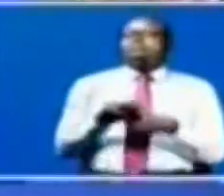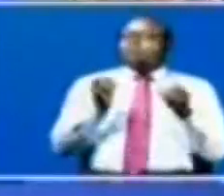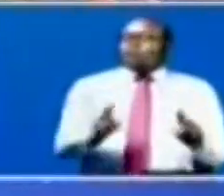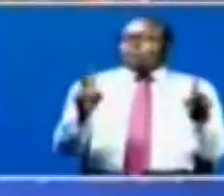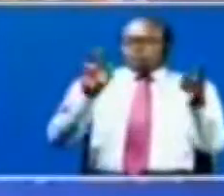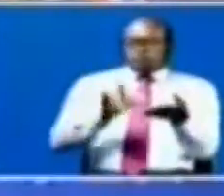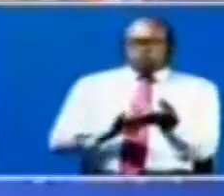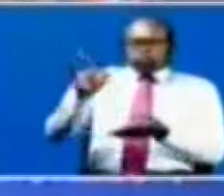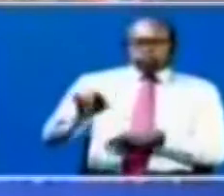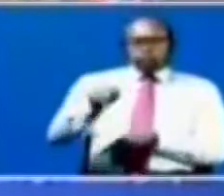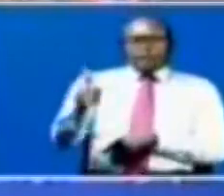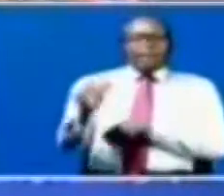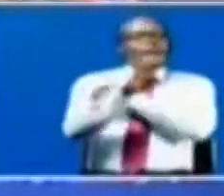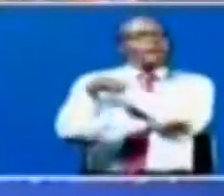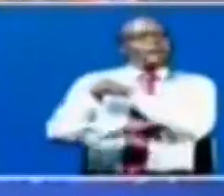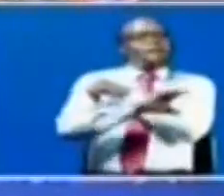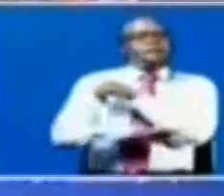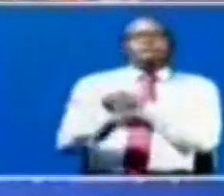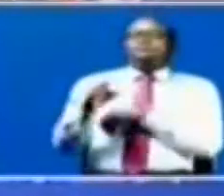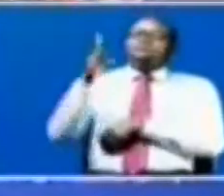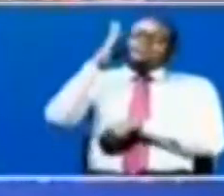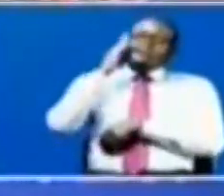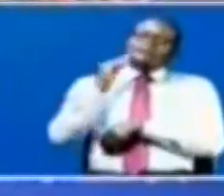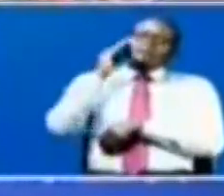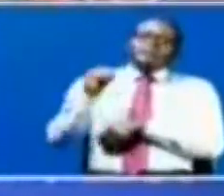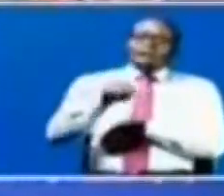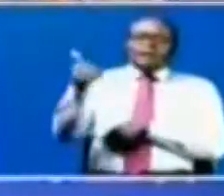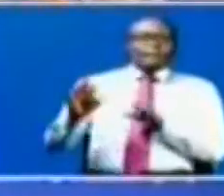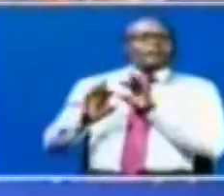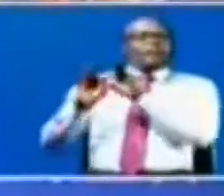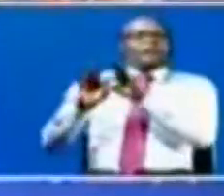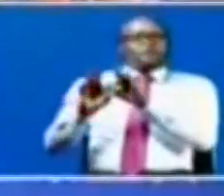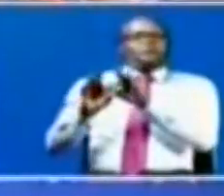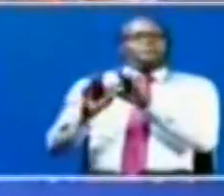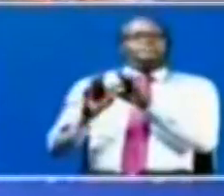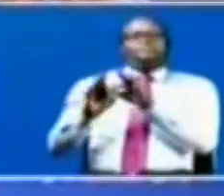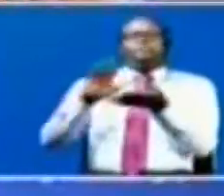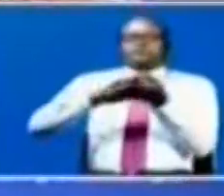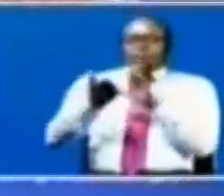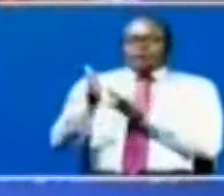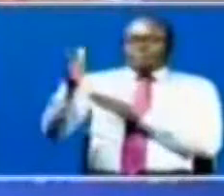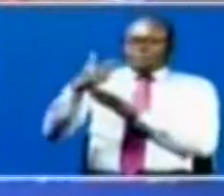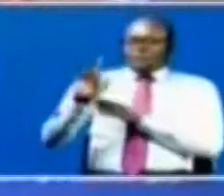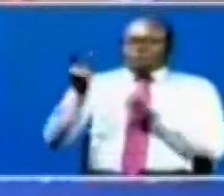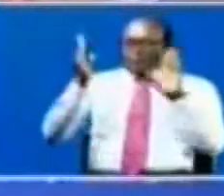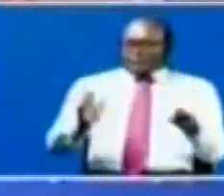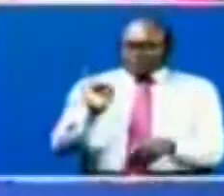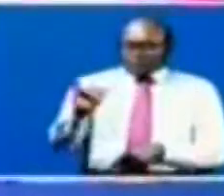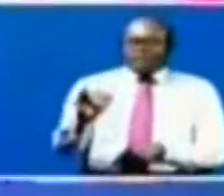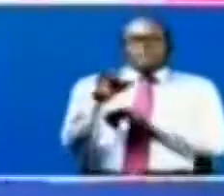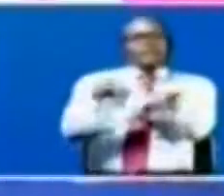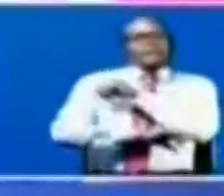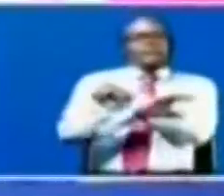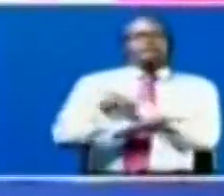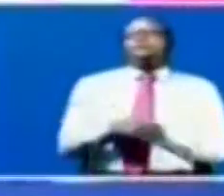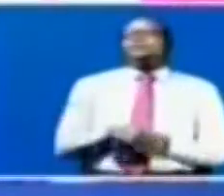to another country, experience another culture and be an ambassador of Kenya to Algeria. I'm